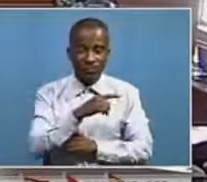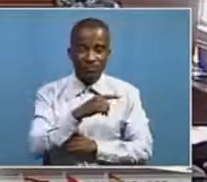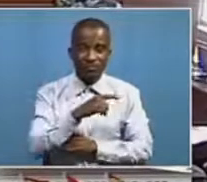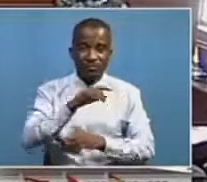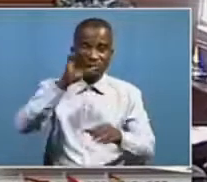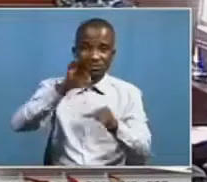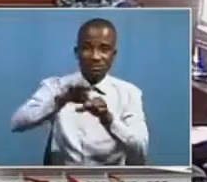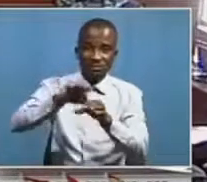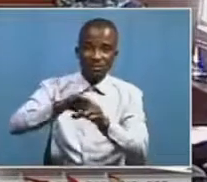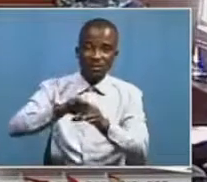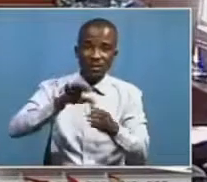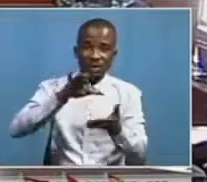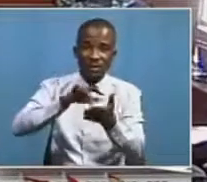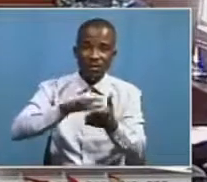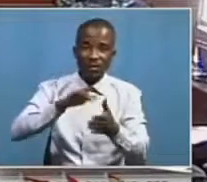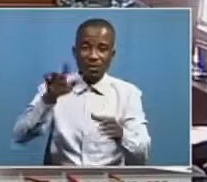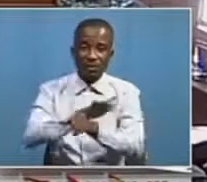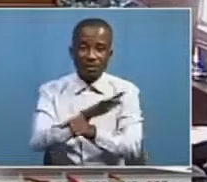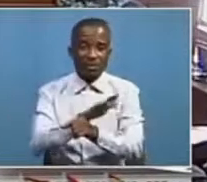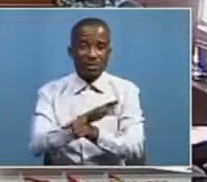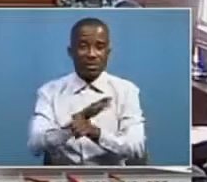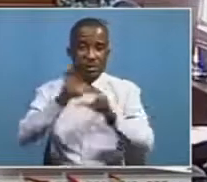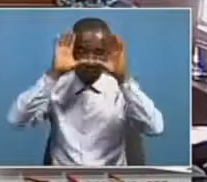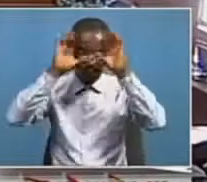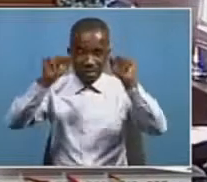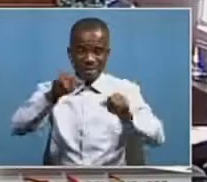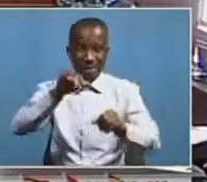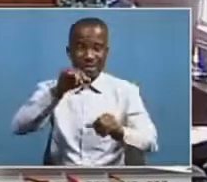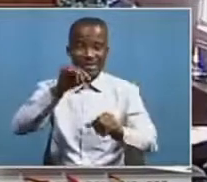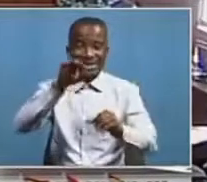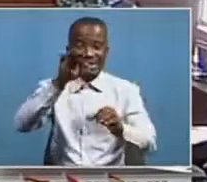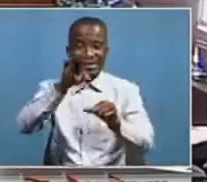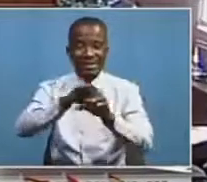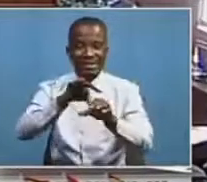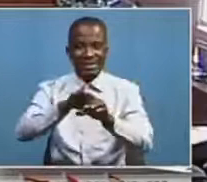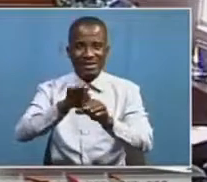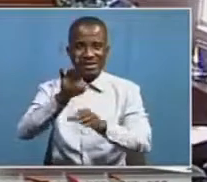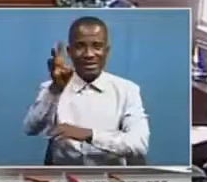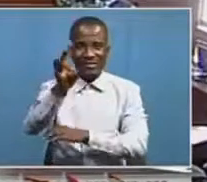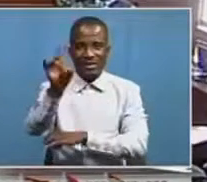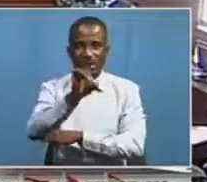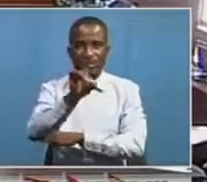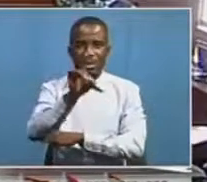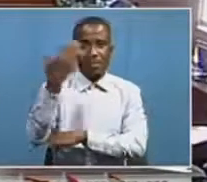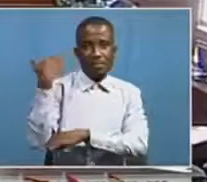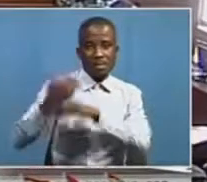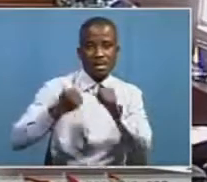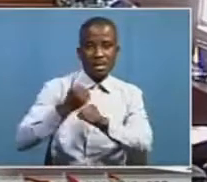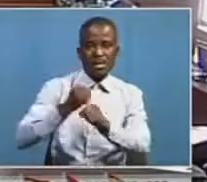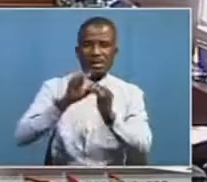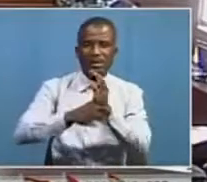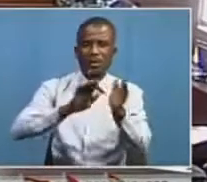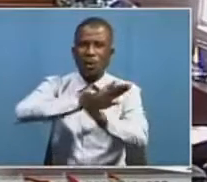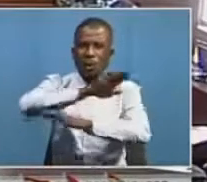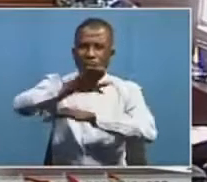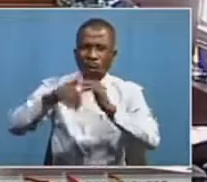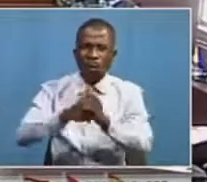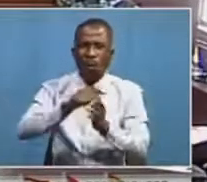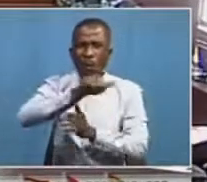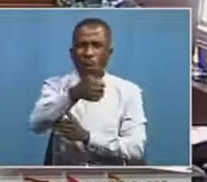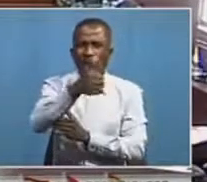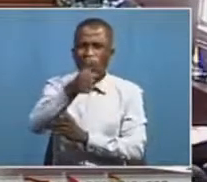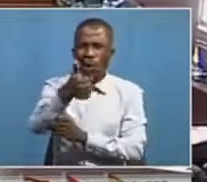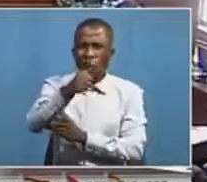votes cast in the presidential elections on 7 December 2020, then all the other